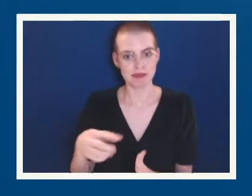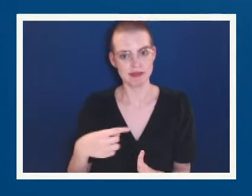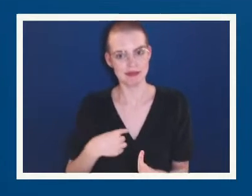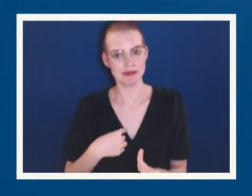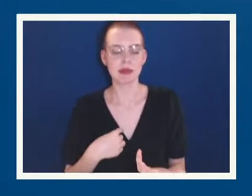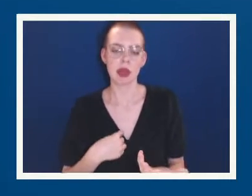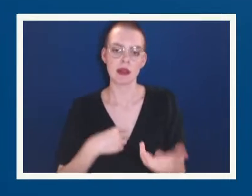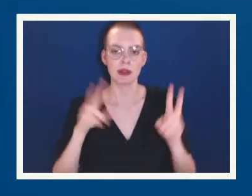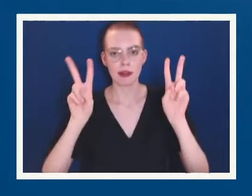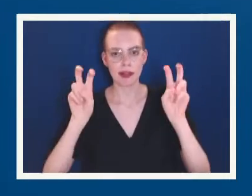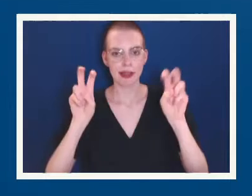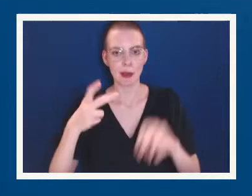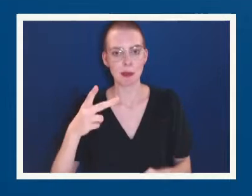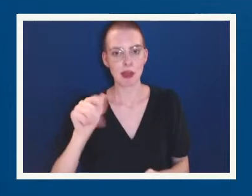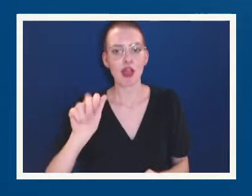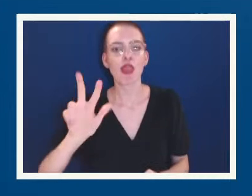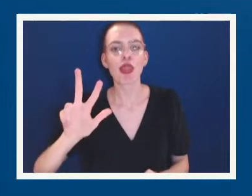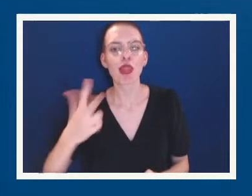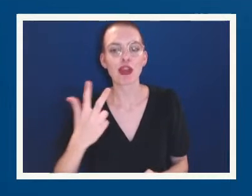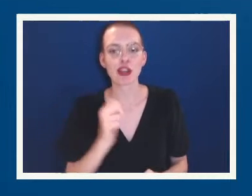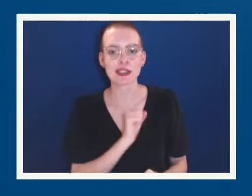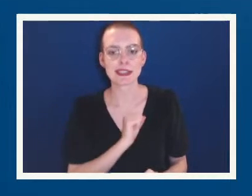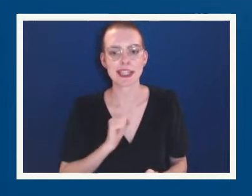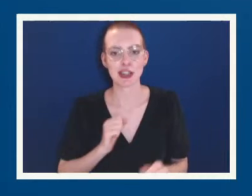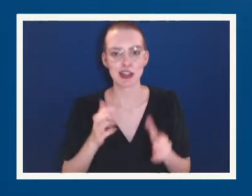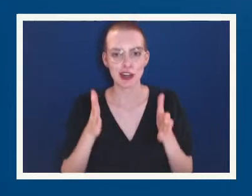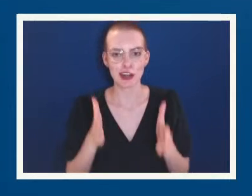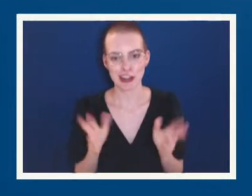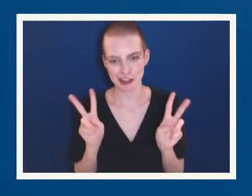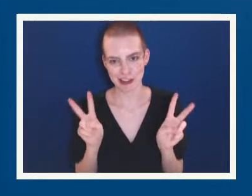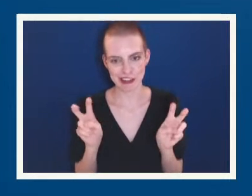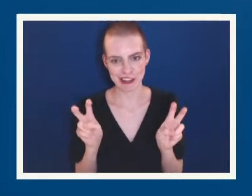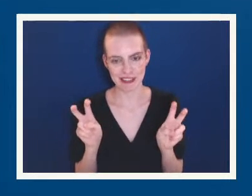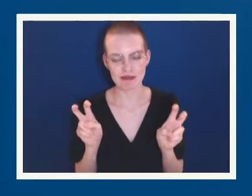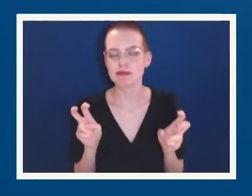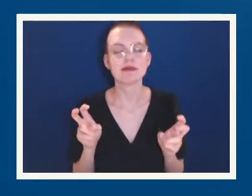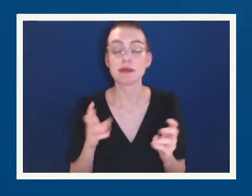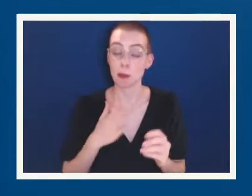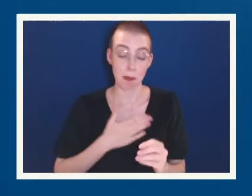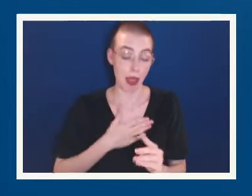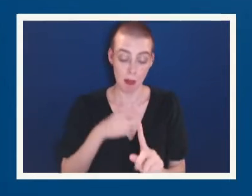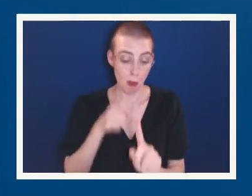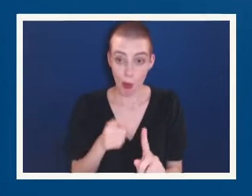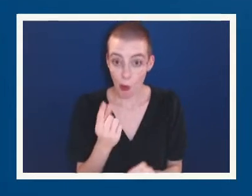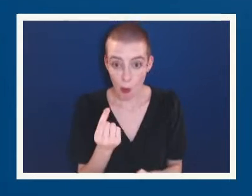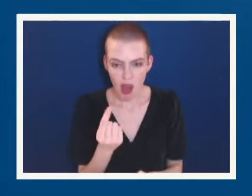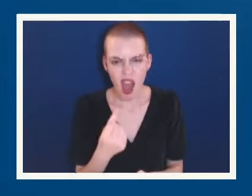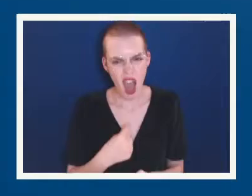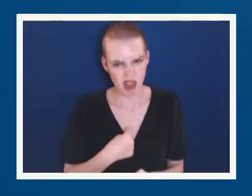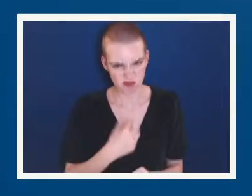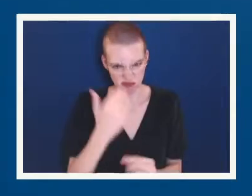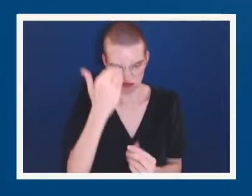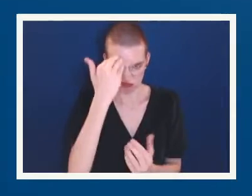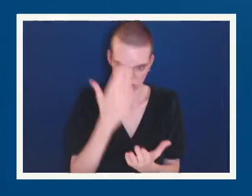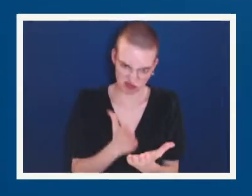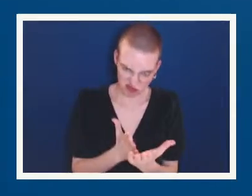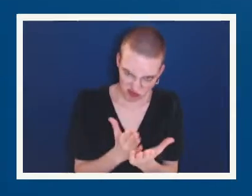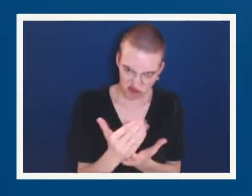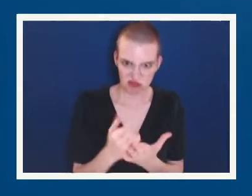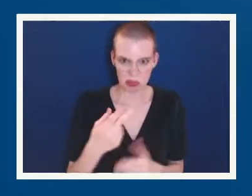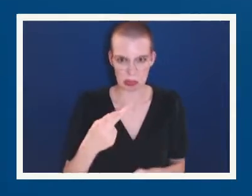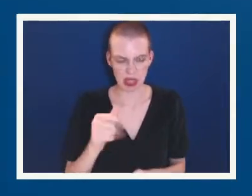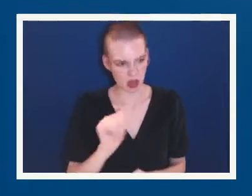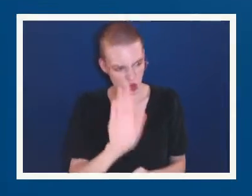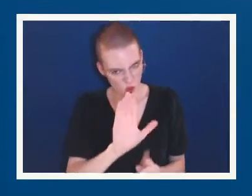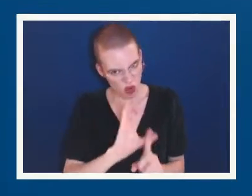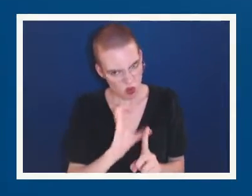third senator. My point is, I know Pennsylvania well. And John Fetterman is Pennsylvania. He